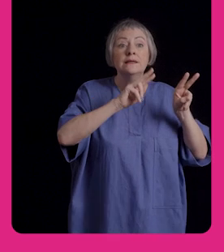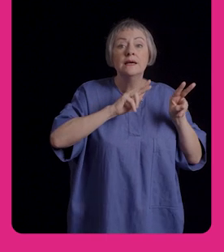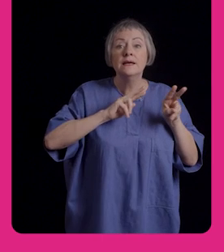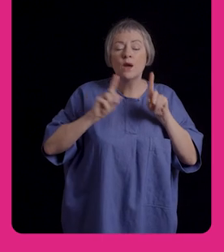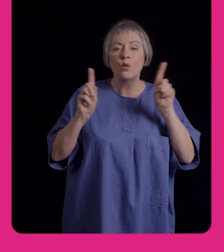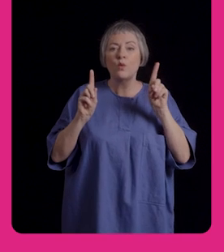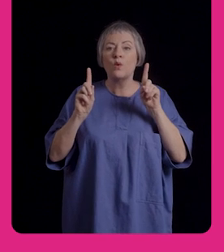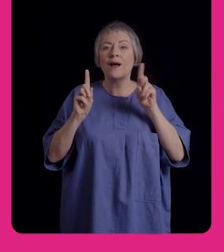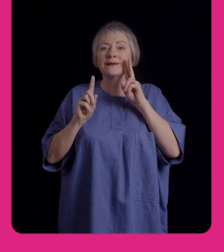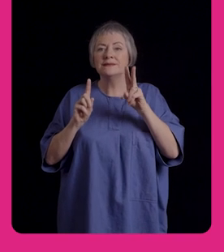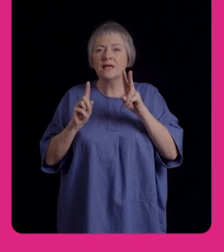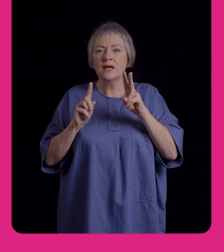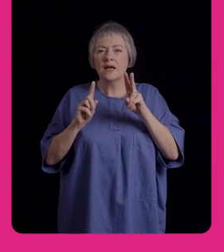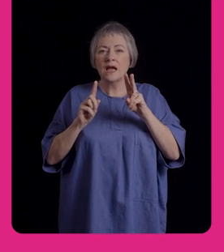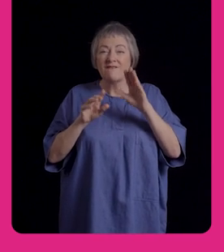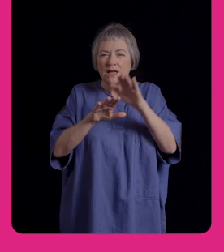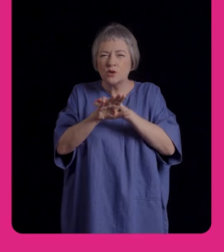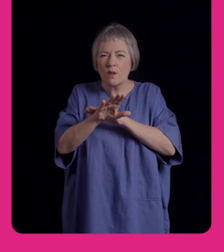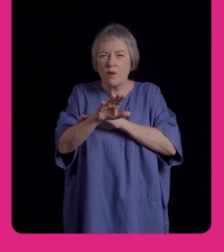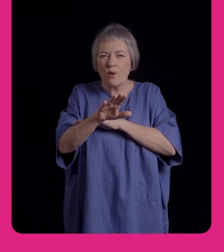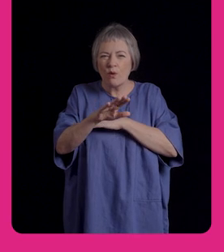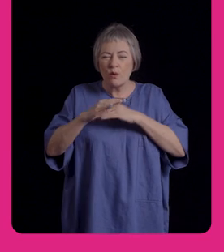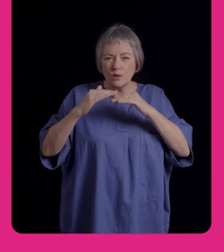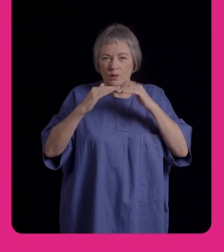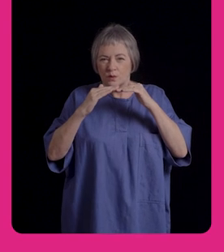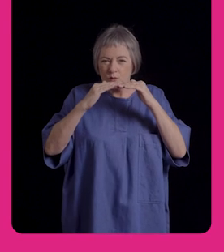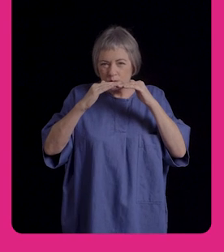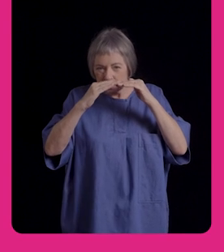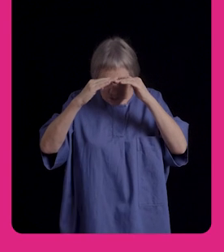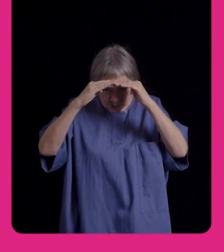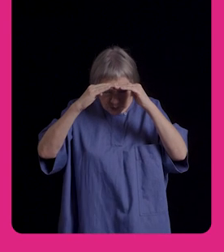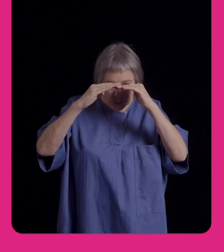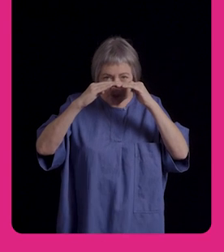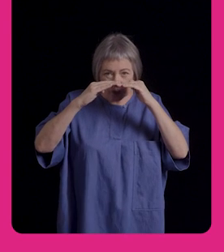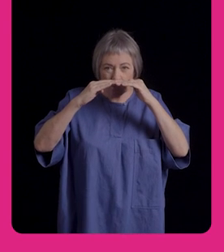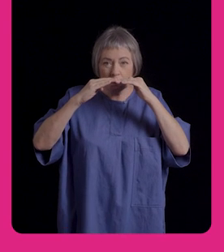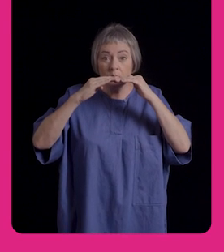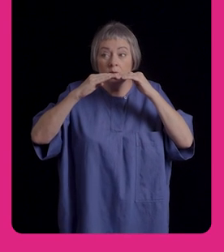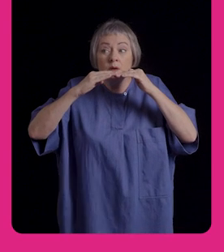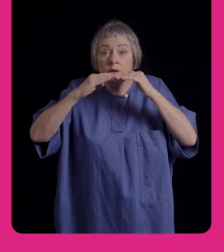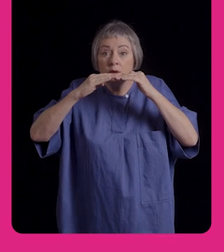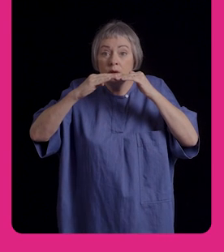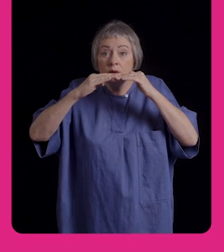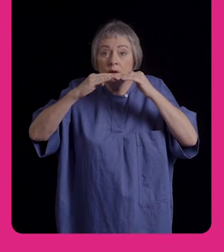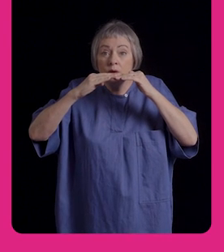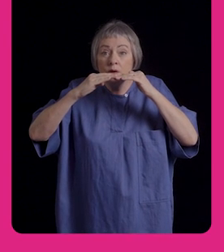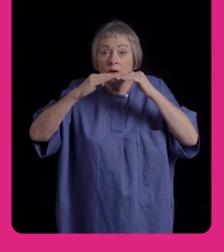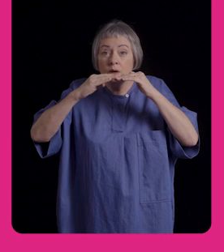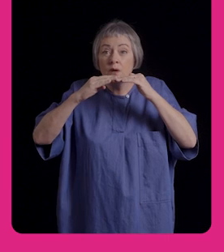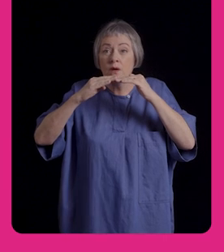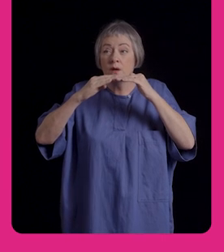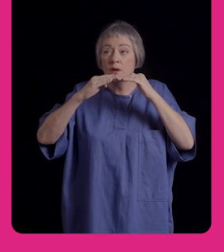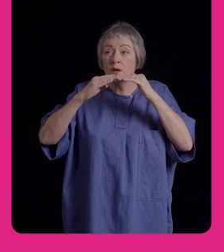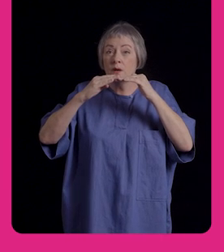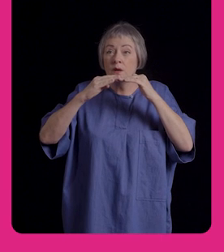do that very slowly with the strange sound of rattling apples. and I peer over the top, and it